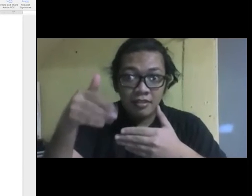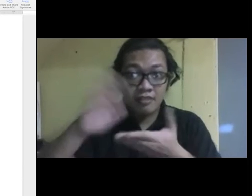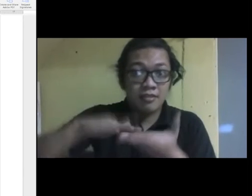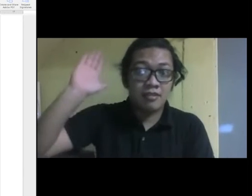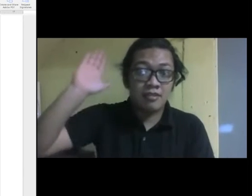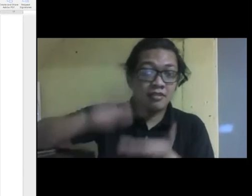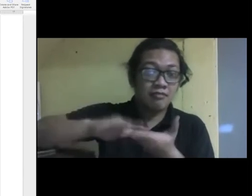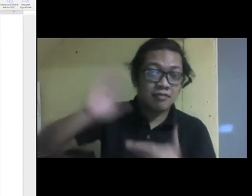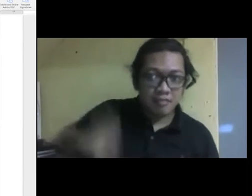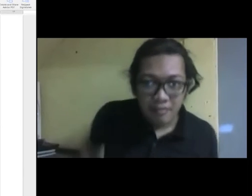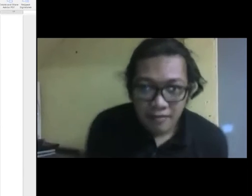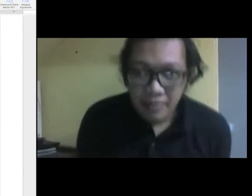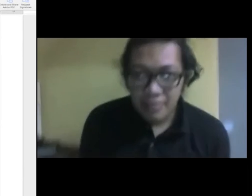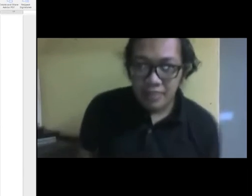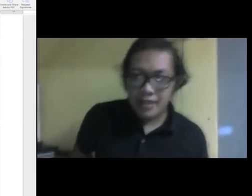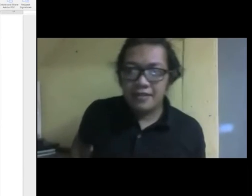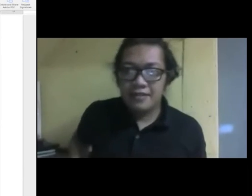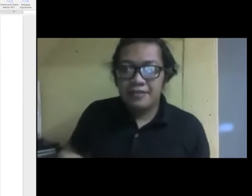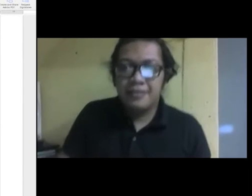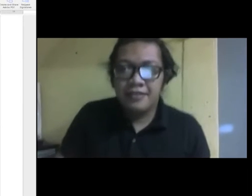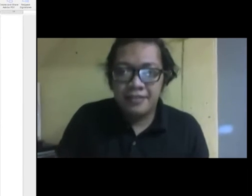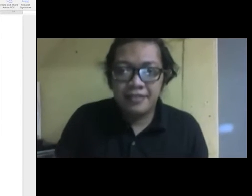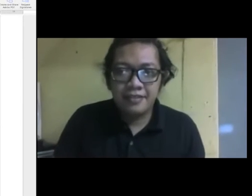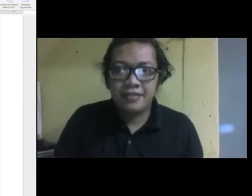so this is Nat.